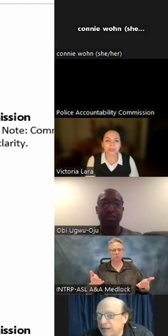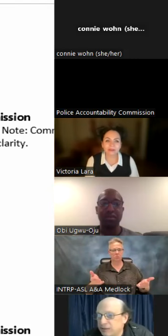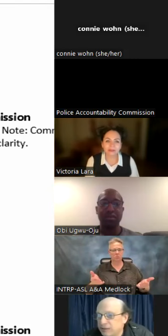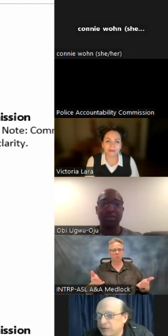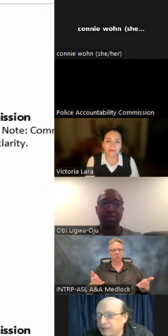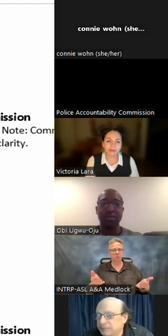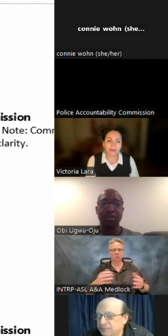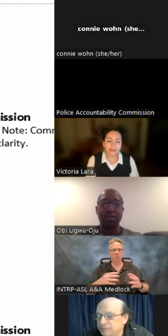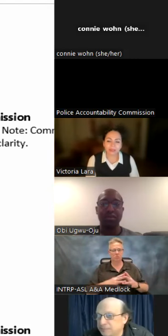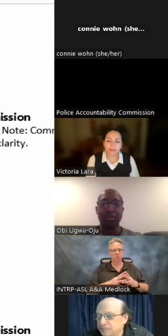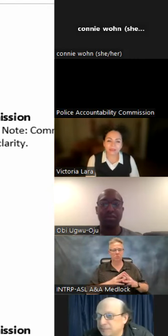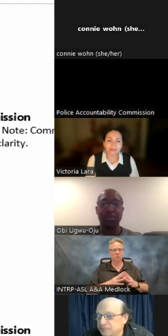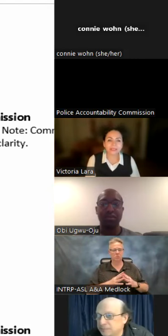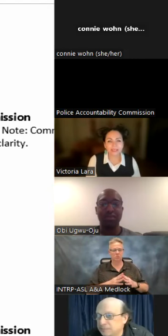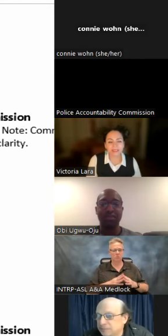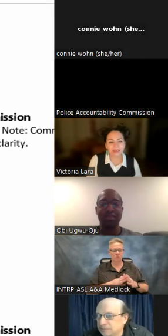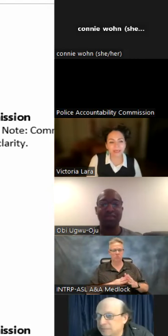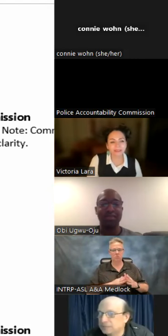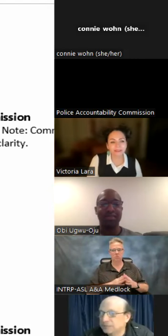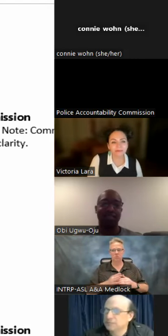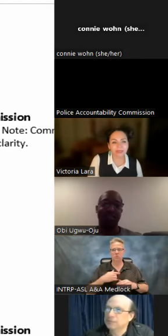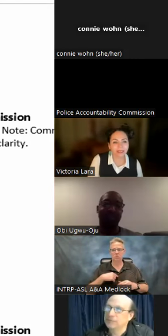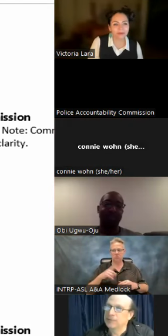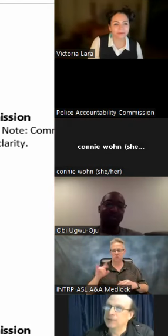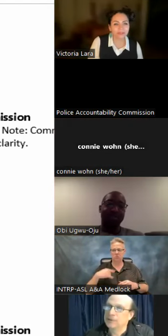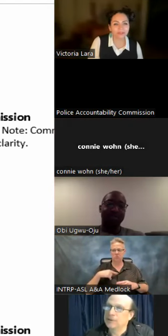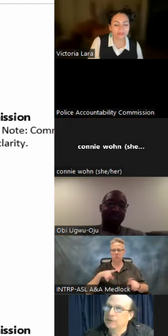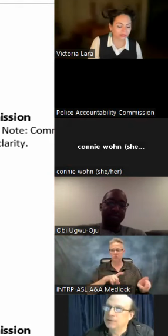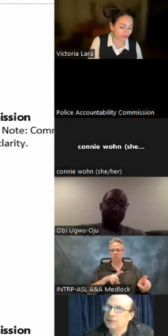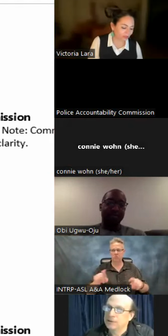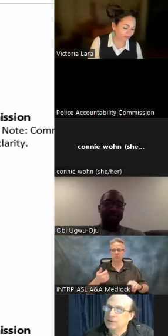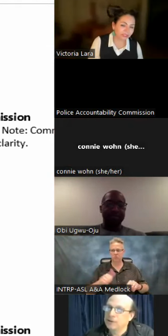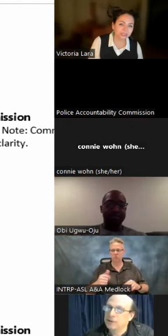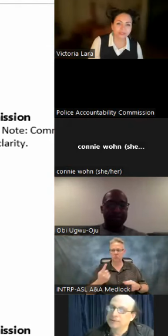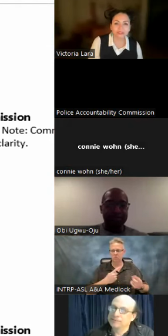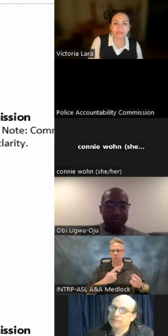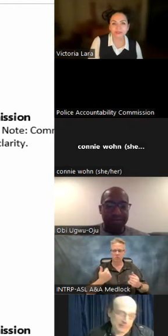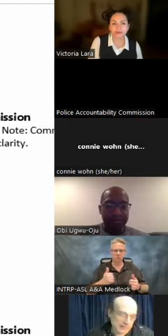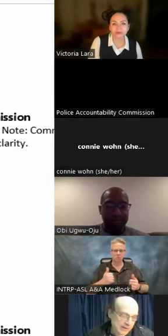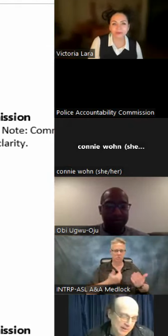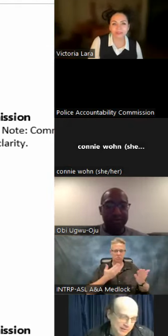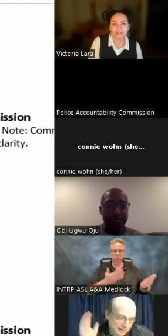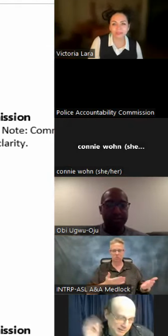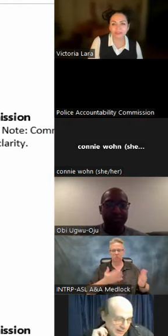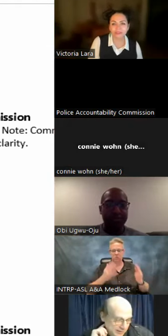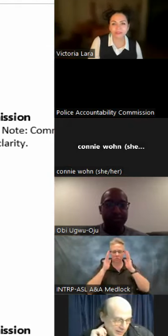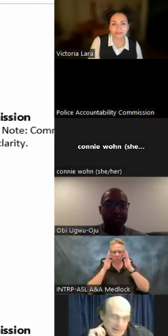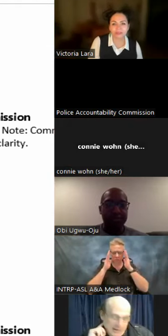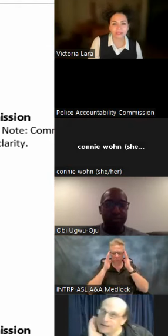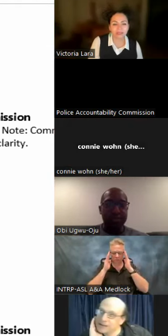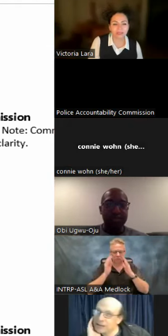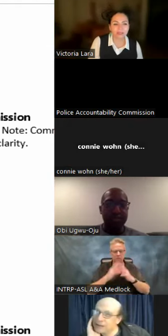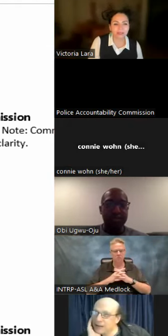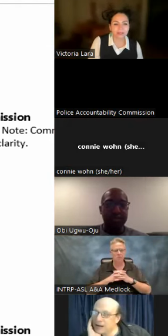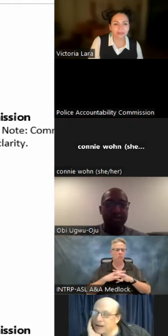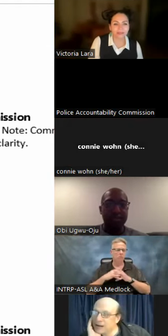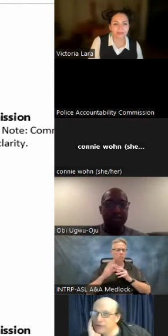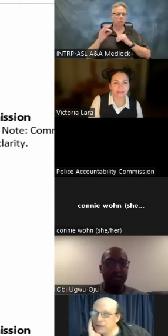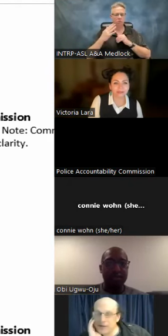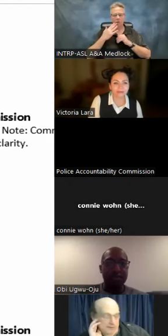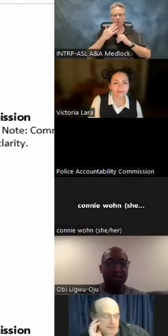Facilitator Lara, you did? Yes, I did. I asked if they have questions or suggestions or discussions. Okay, thanks.